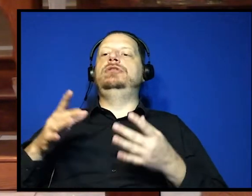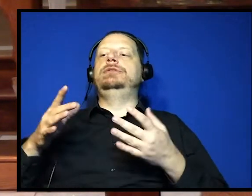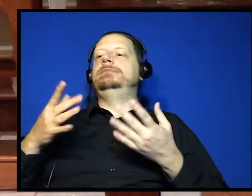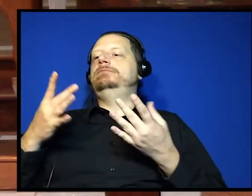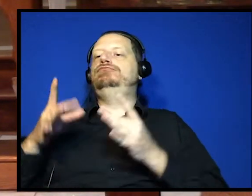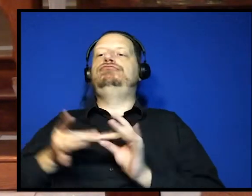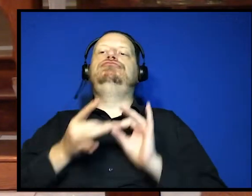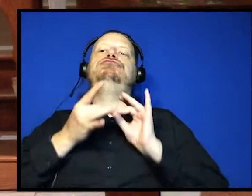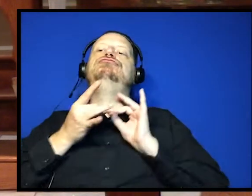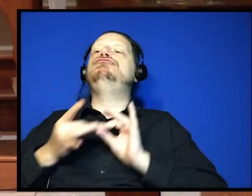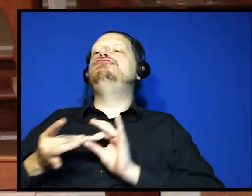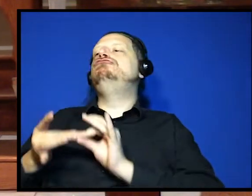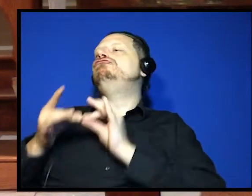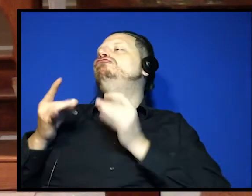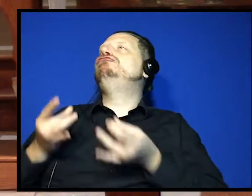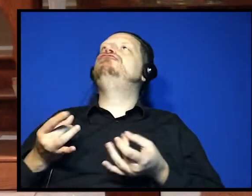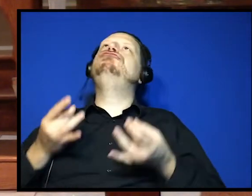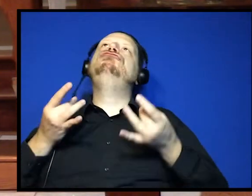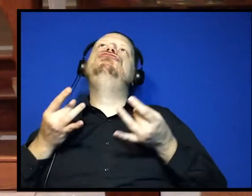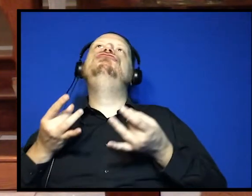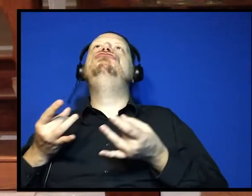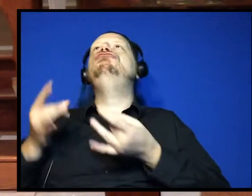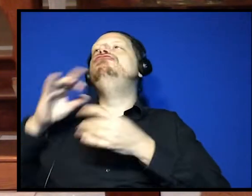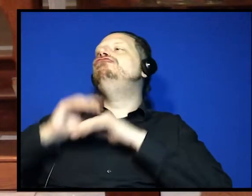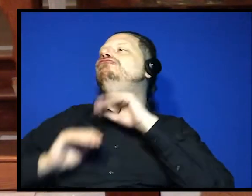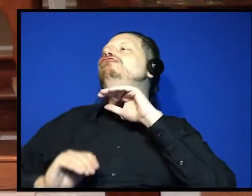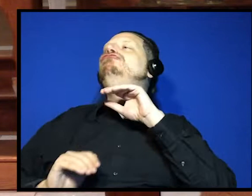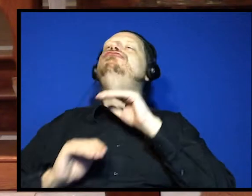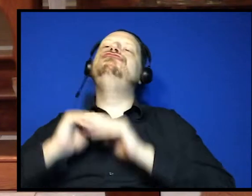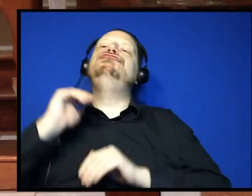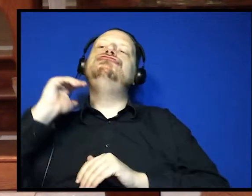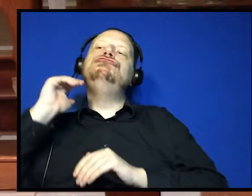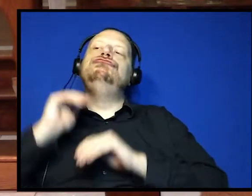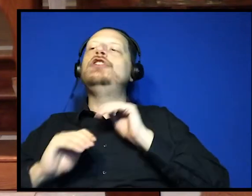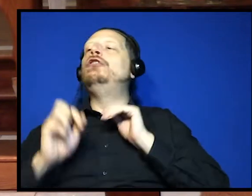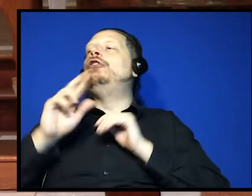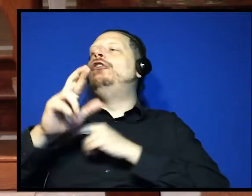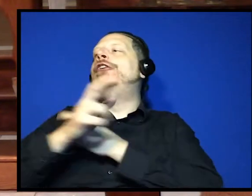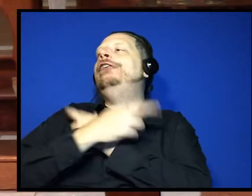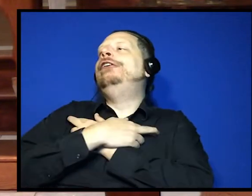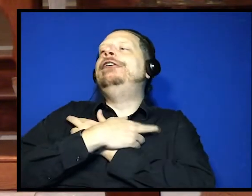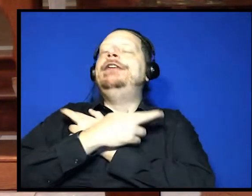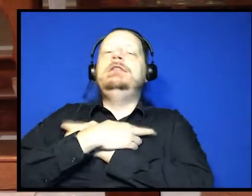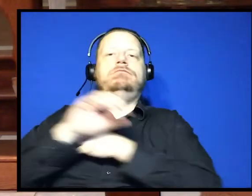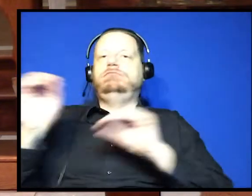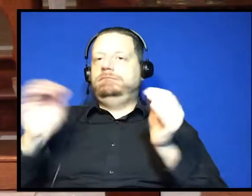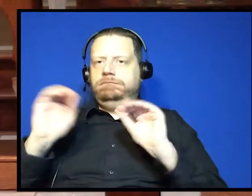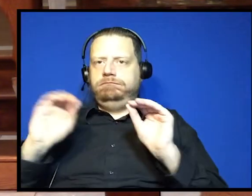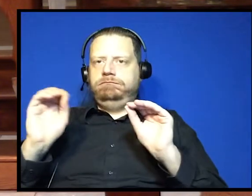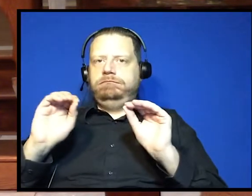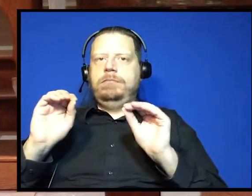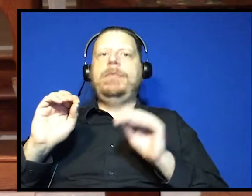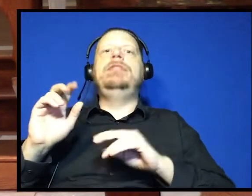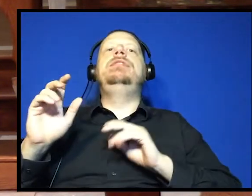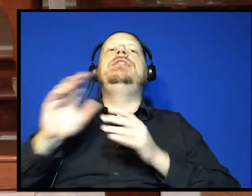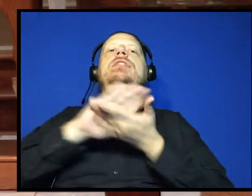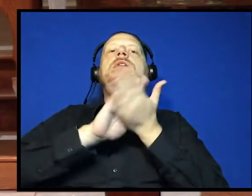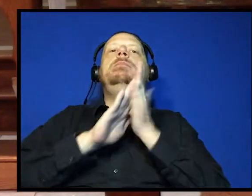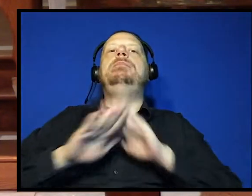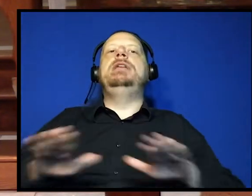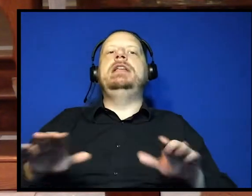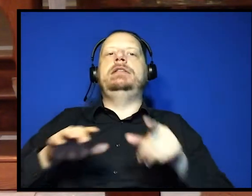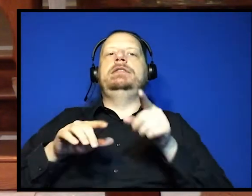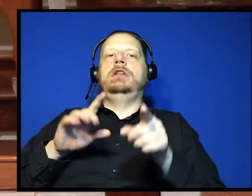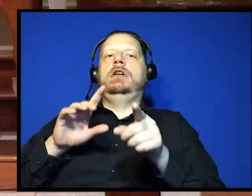tranquil or comfortable or relaxed. The peace